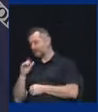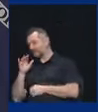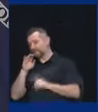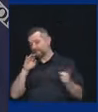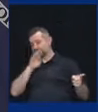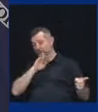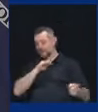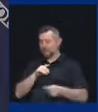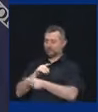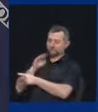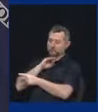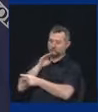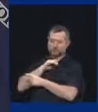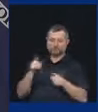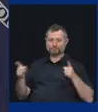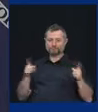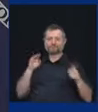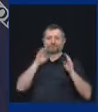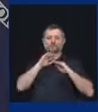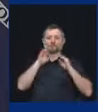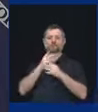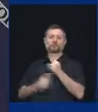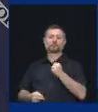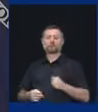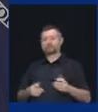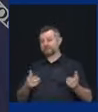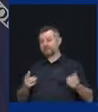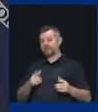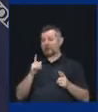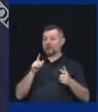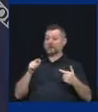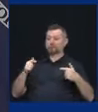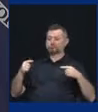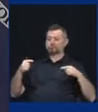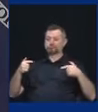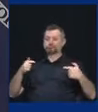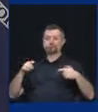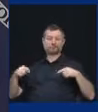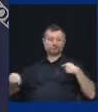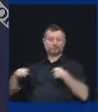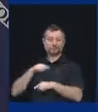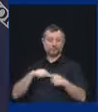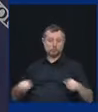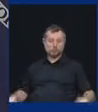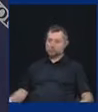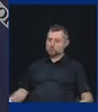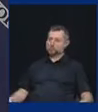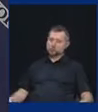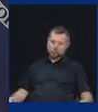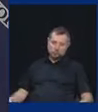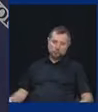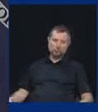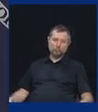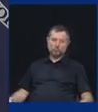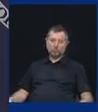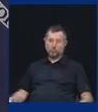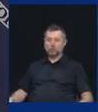That is where it starts. Gun violence is now a second